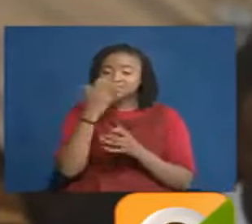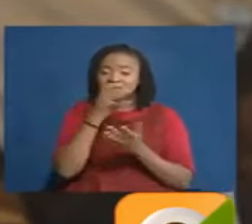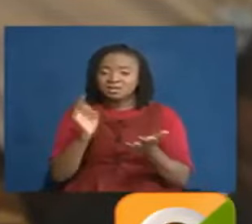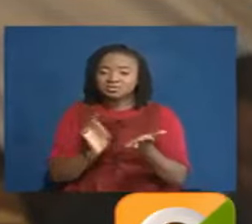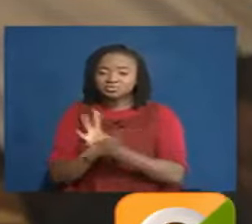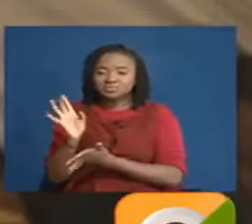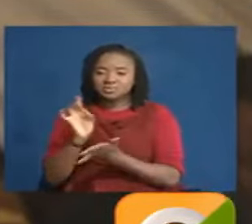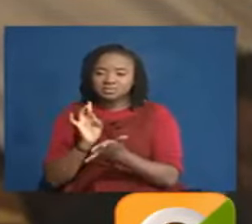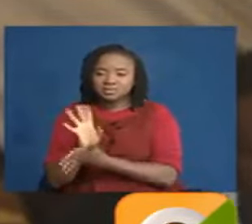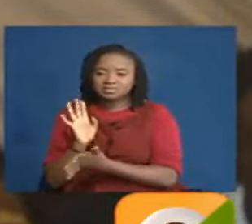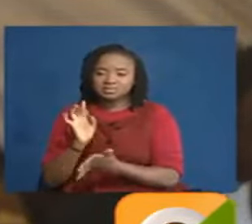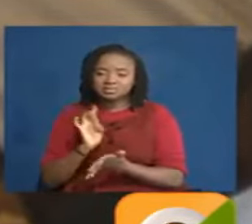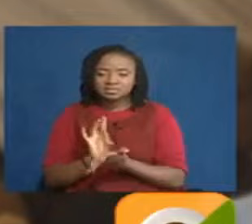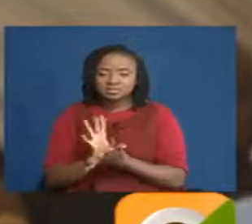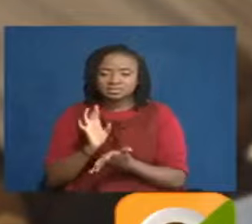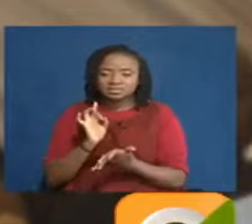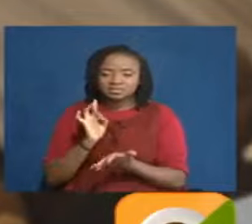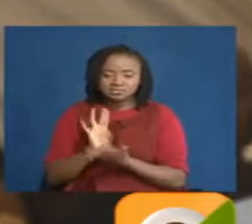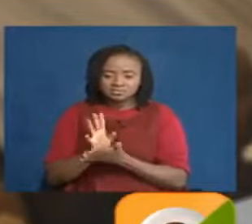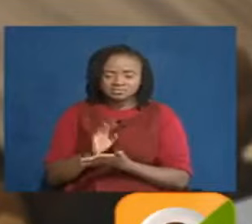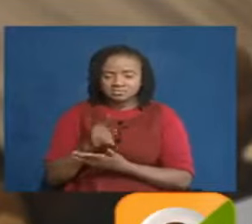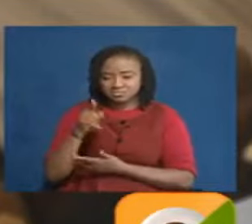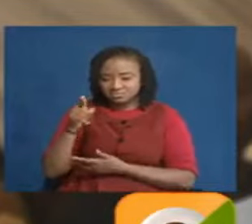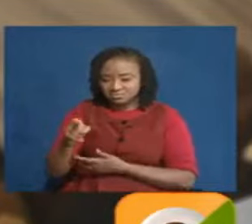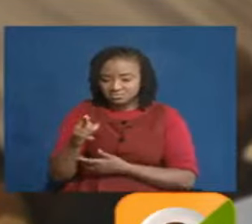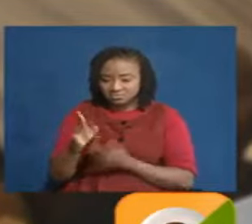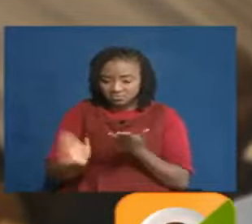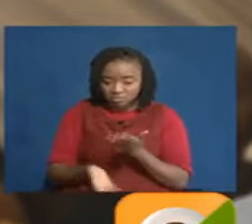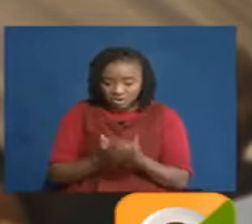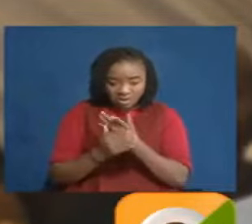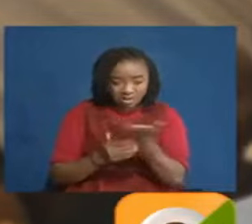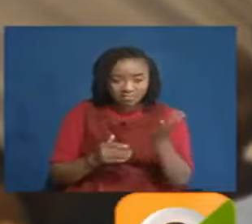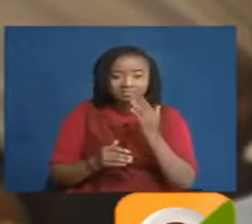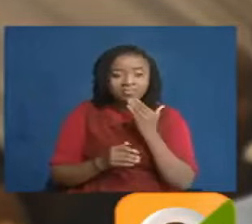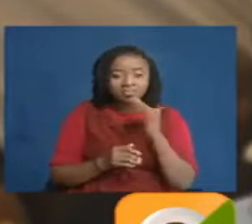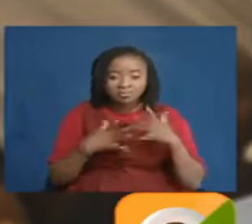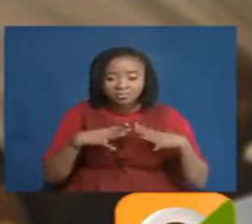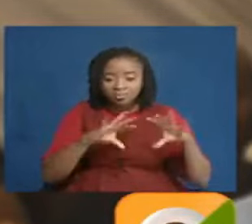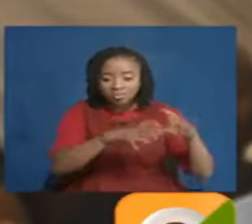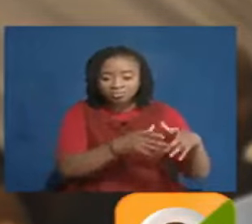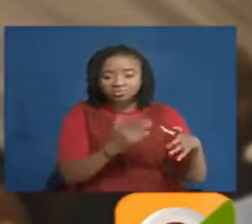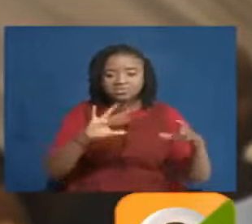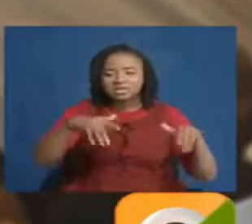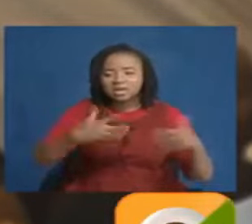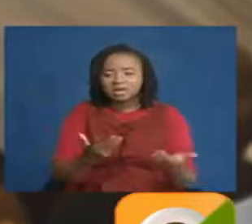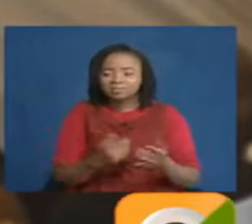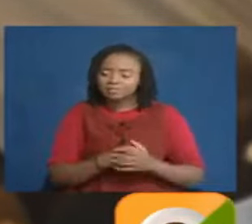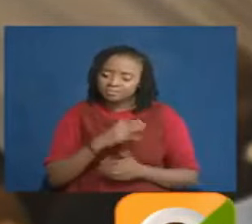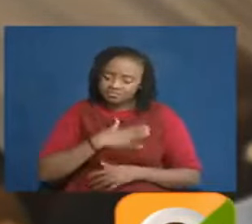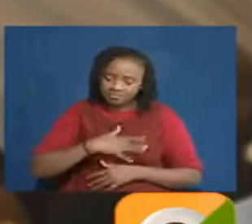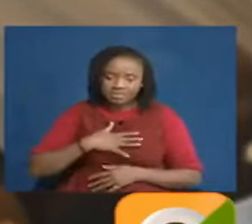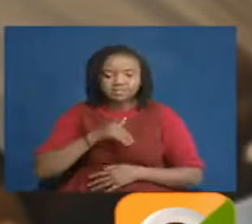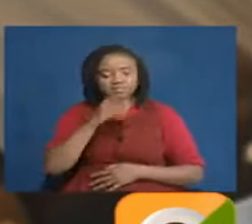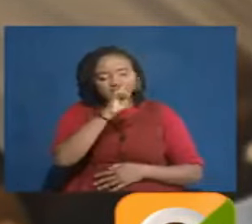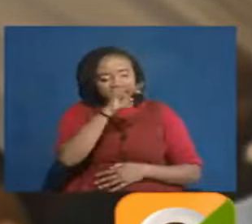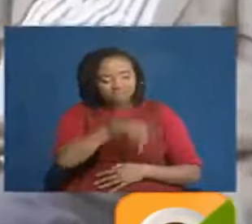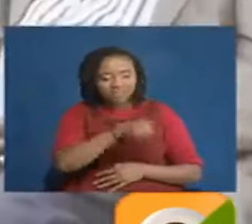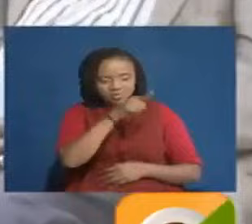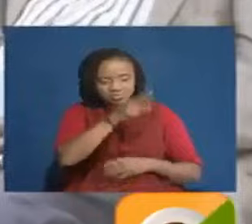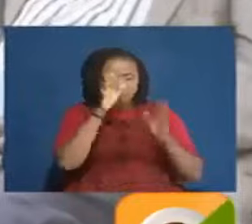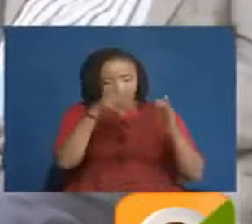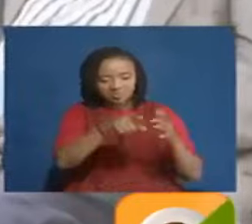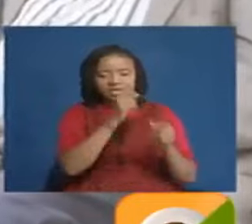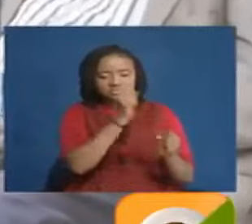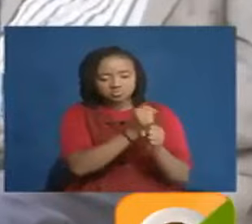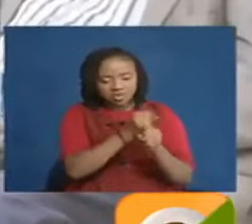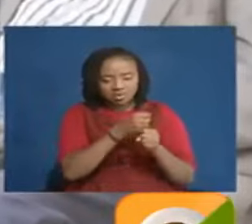mashini mpya. Hapo ndio sisi tuambia bwana Didmus, stay focused on fighting for your people, not fighting the wars of